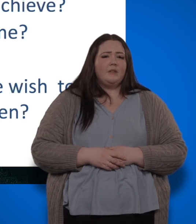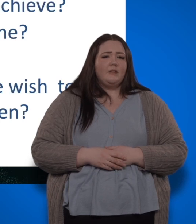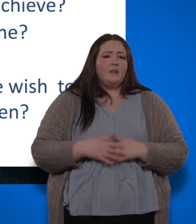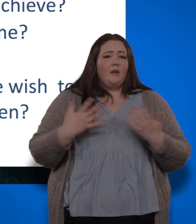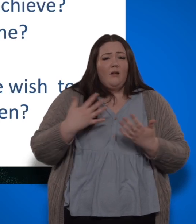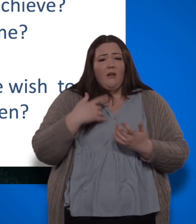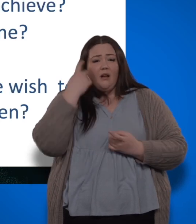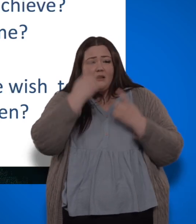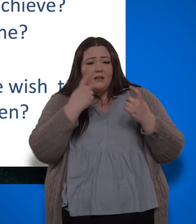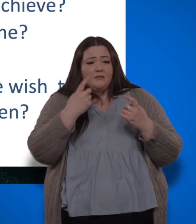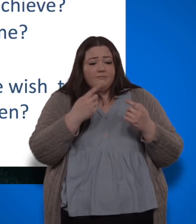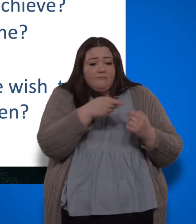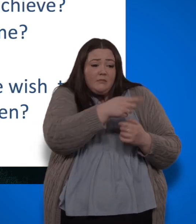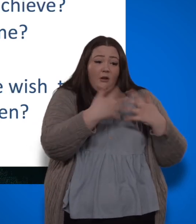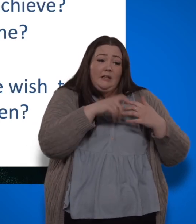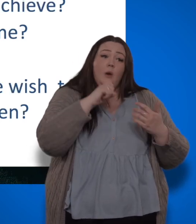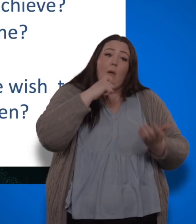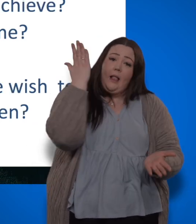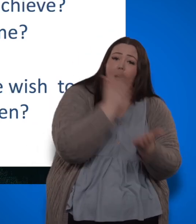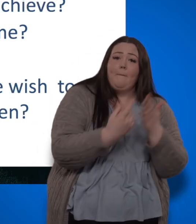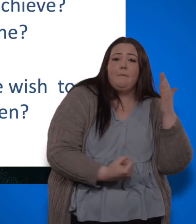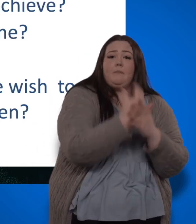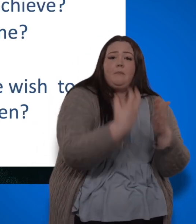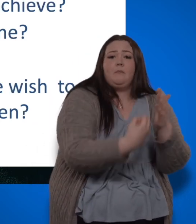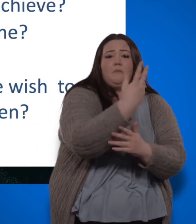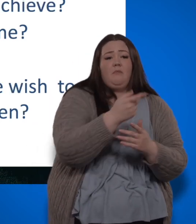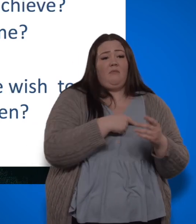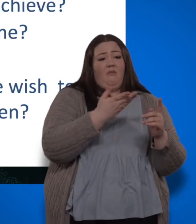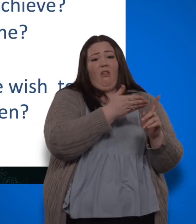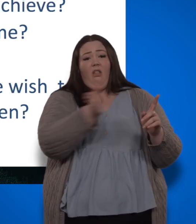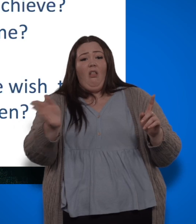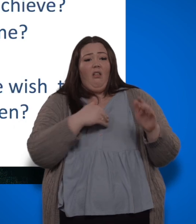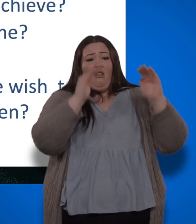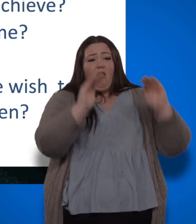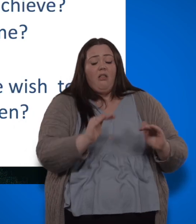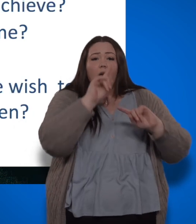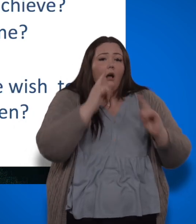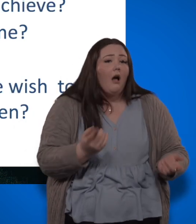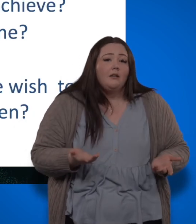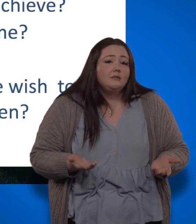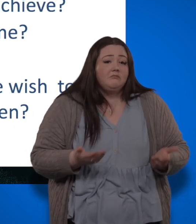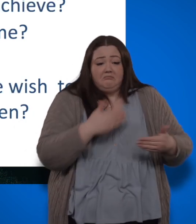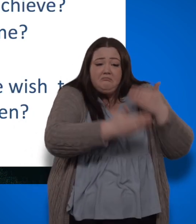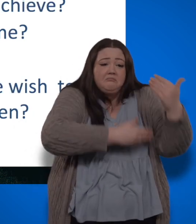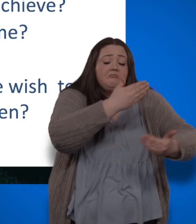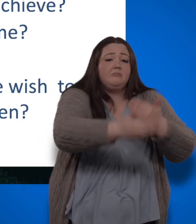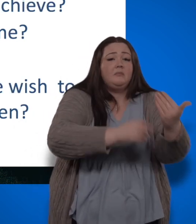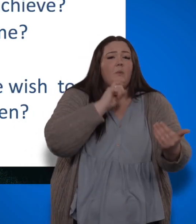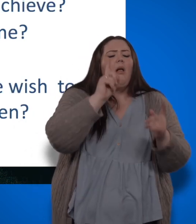to change its direction. But what is the goal? What is the ultimate aim?